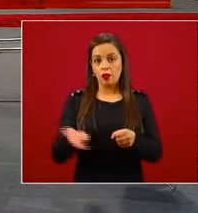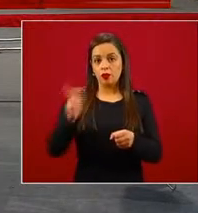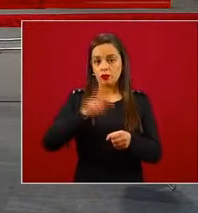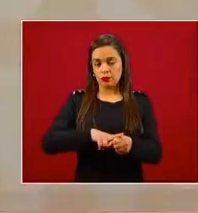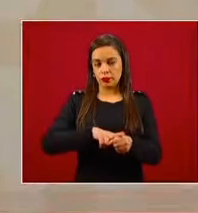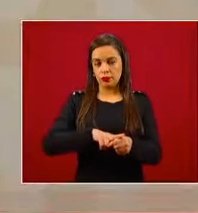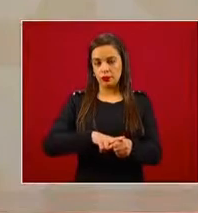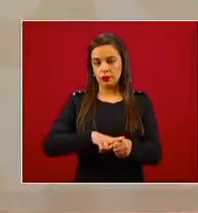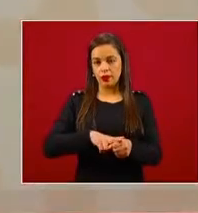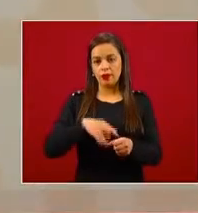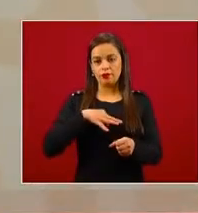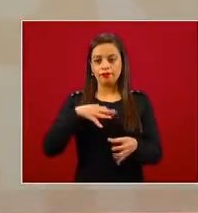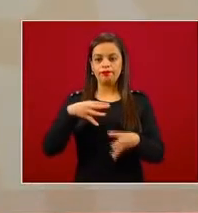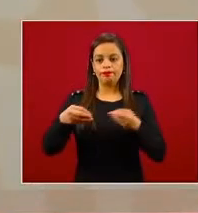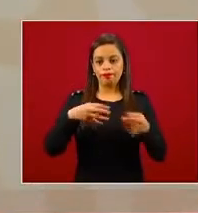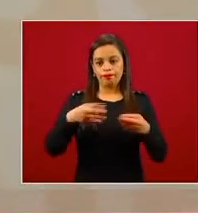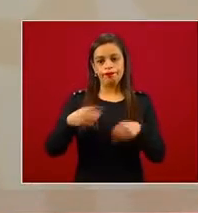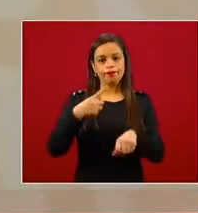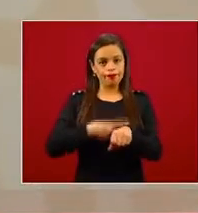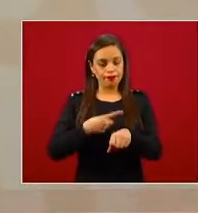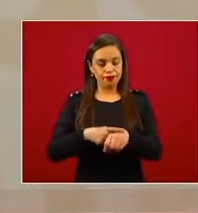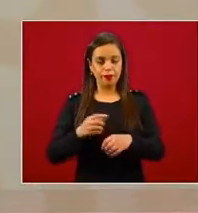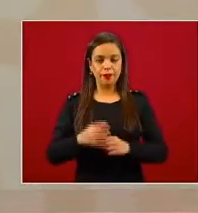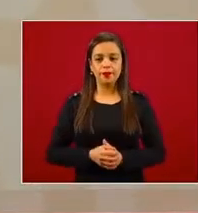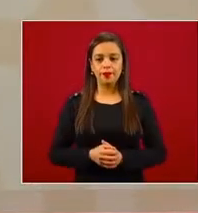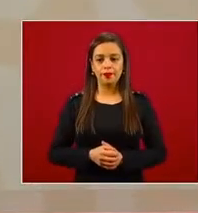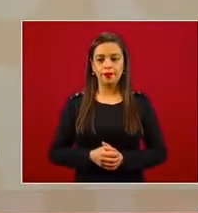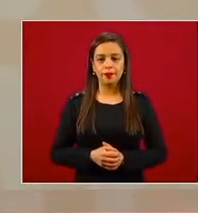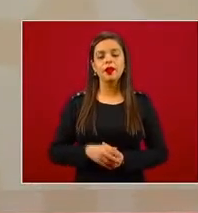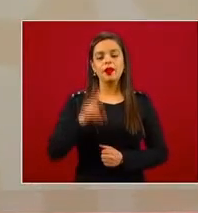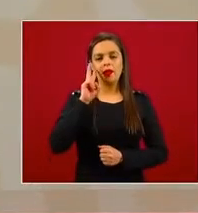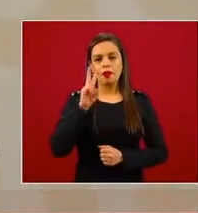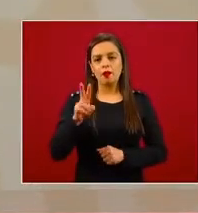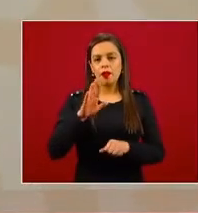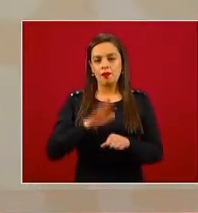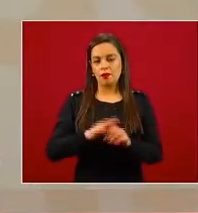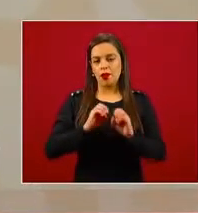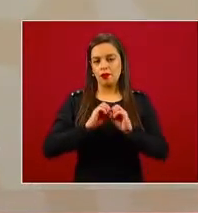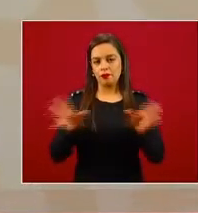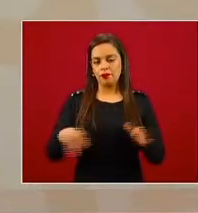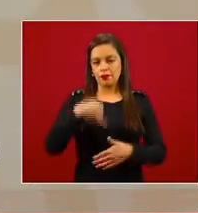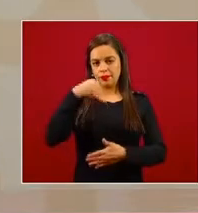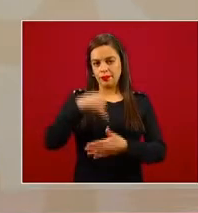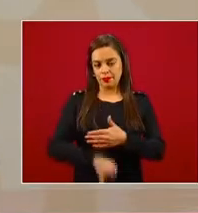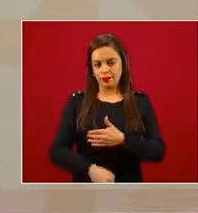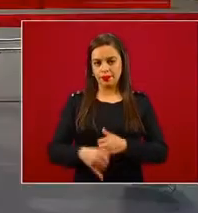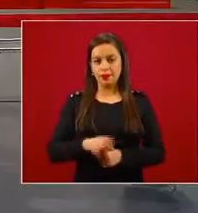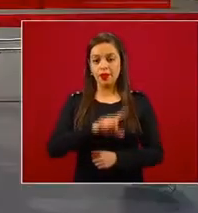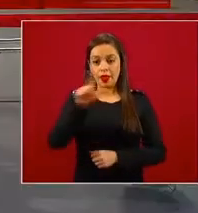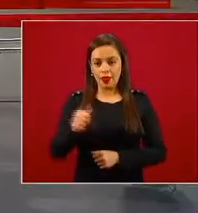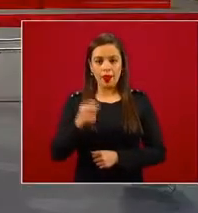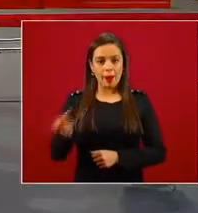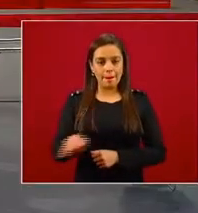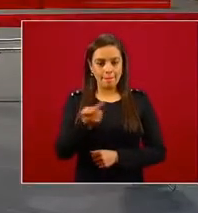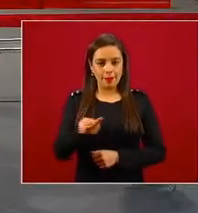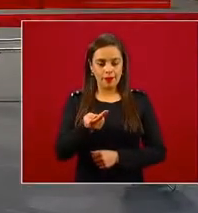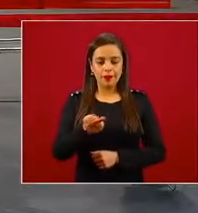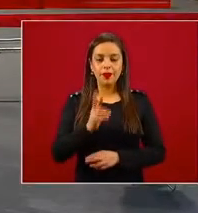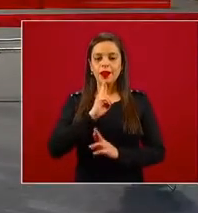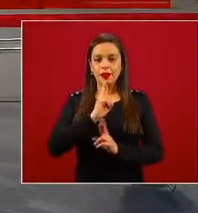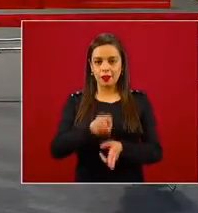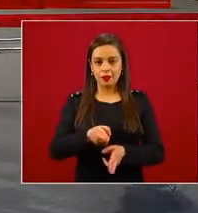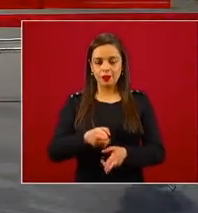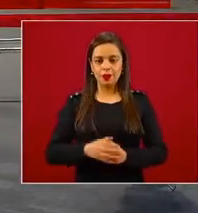misma different tendencia, pero impacts bueno, ya that the verán healthcare los providers have datos. had, and we'll Y go into luego detail preguntas y as we go respuestas. along. And Doctor, then we're por going to